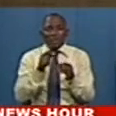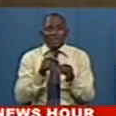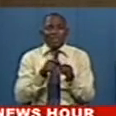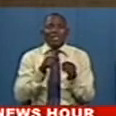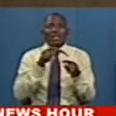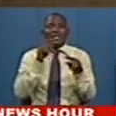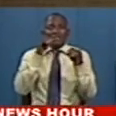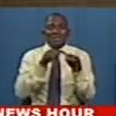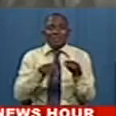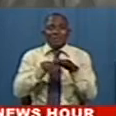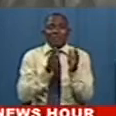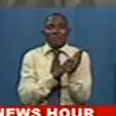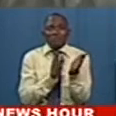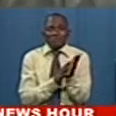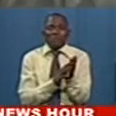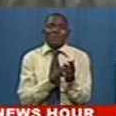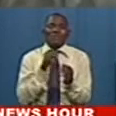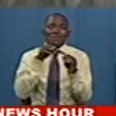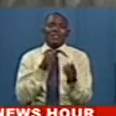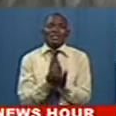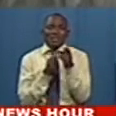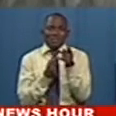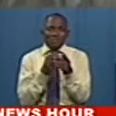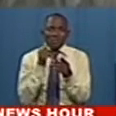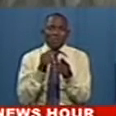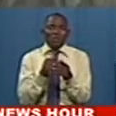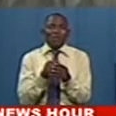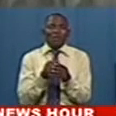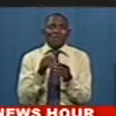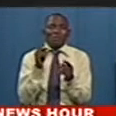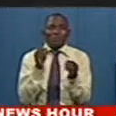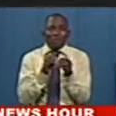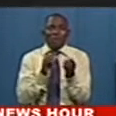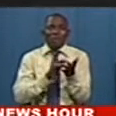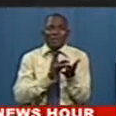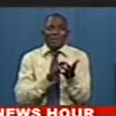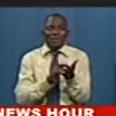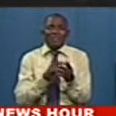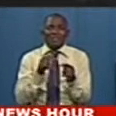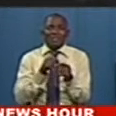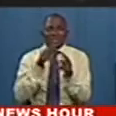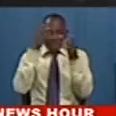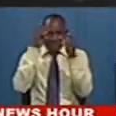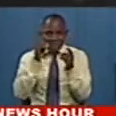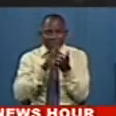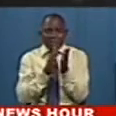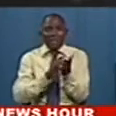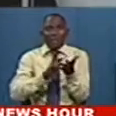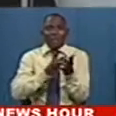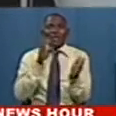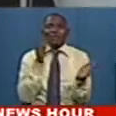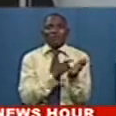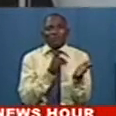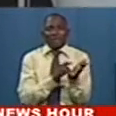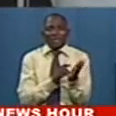his elementary school teacher and friends. He was moved by the marvels of medicine, hence decided to become a